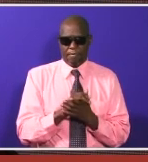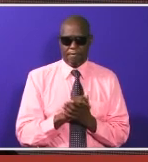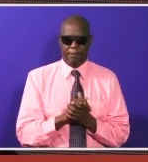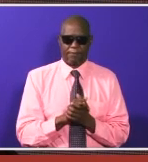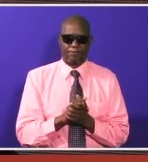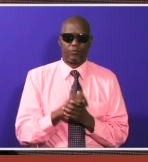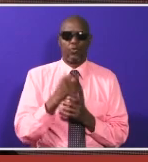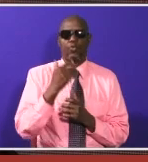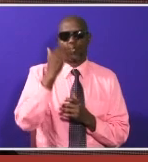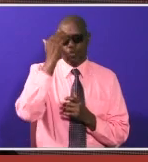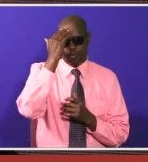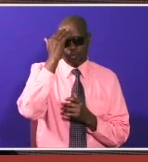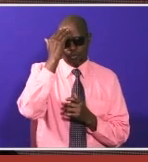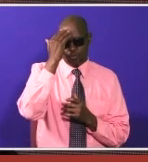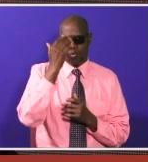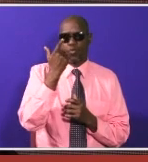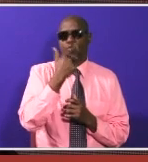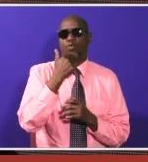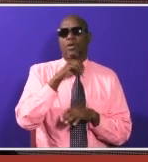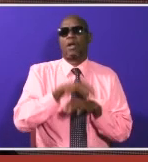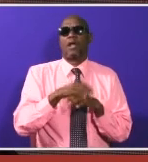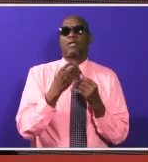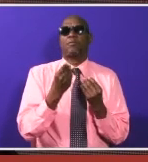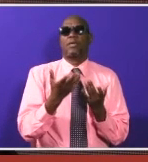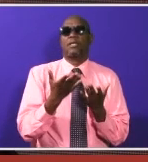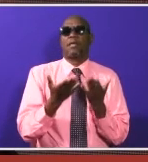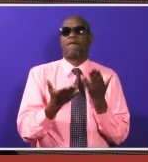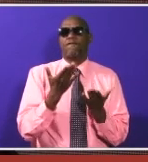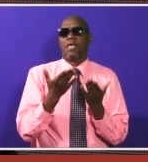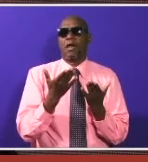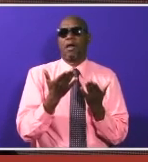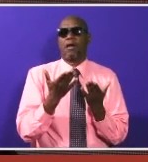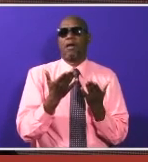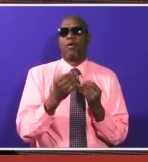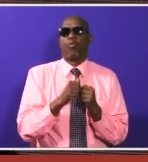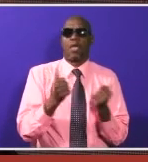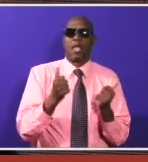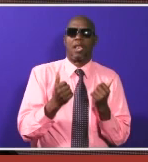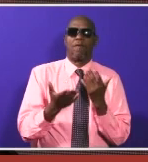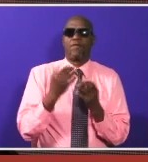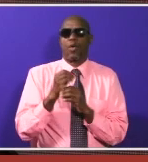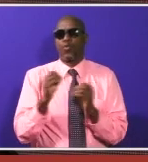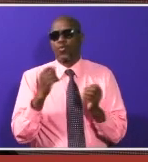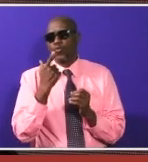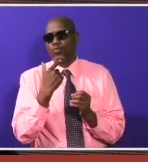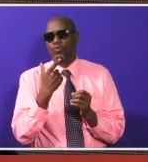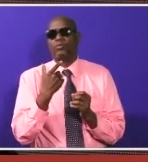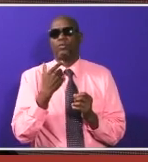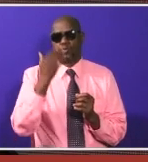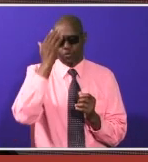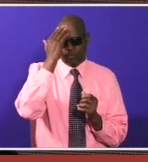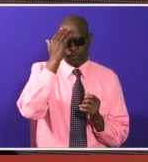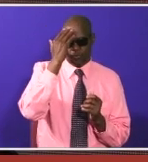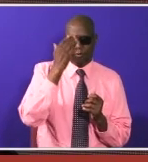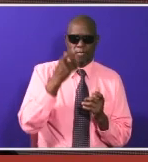know who gets what where. So we know who is fairly paid, who is unfairly paid, and based on all that, then we are able to give an advice, which is